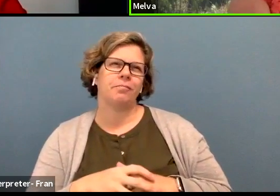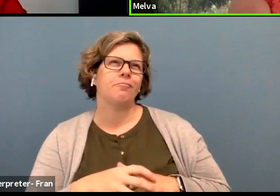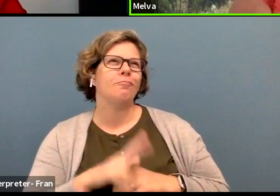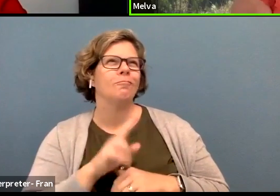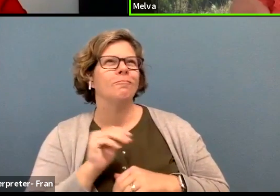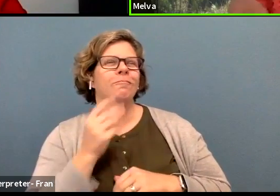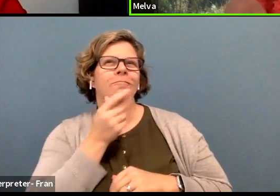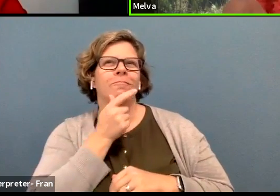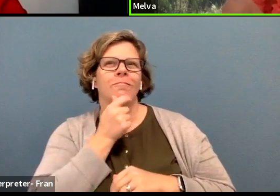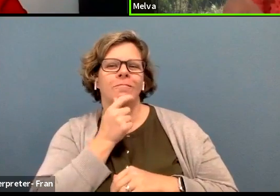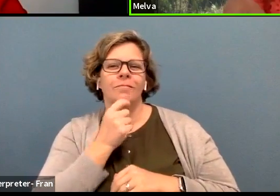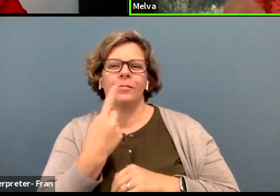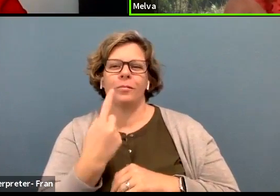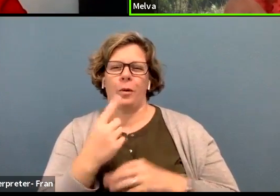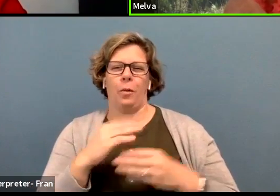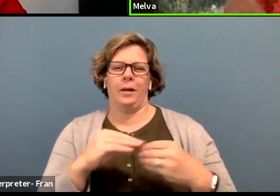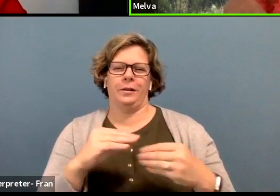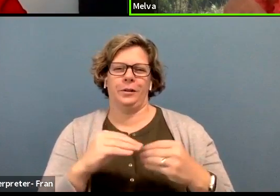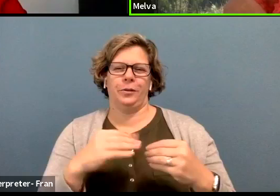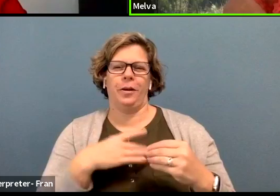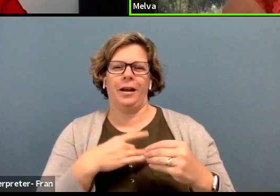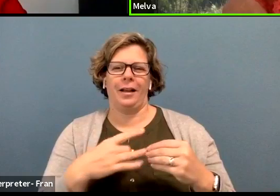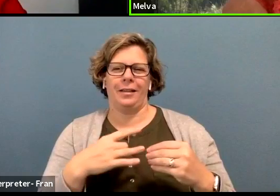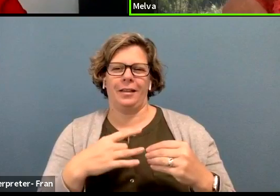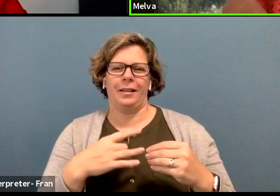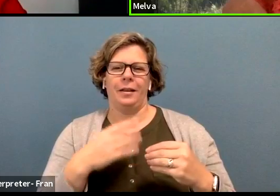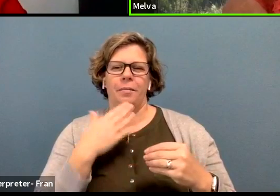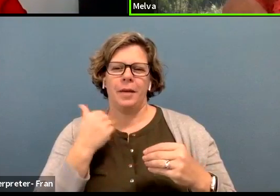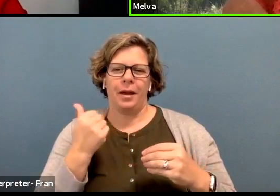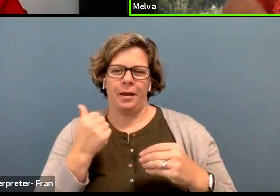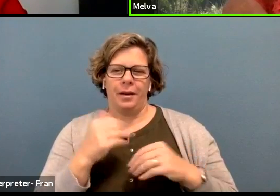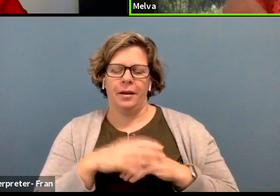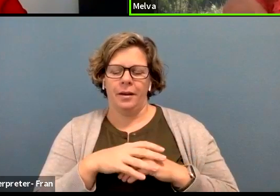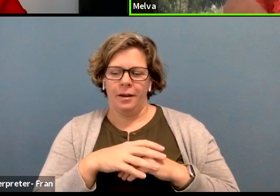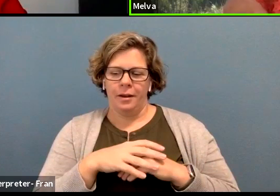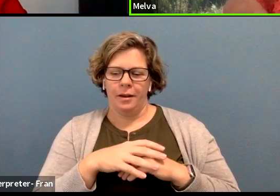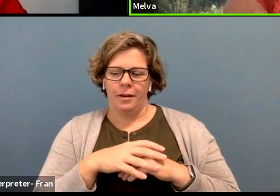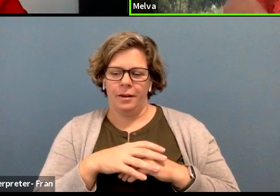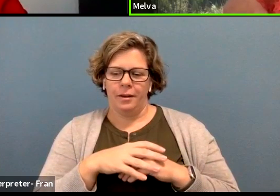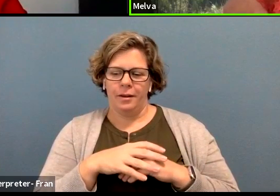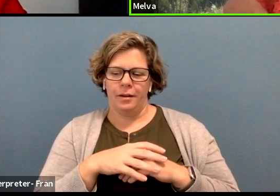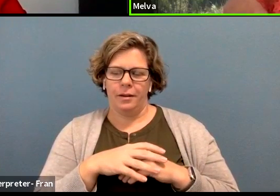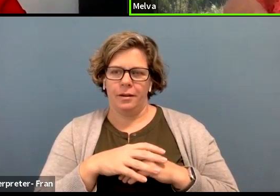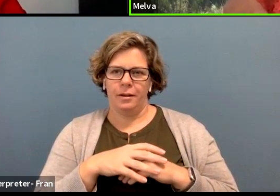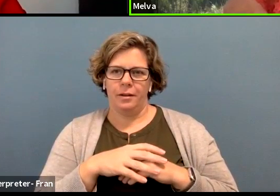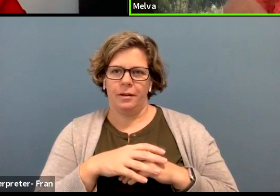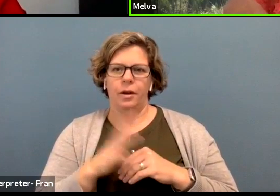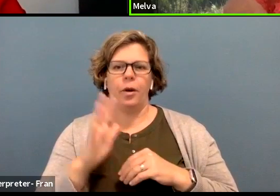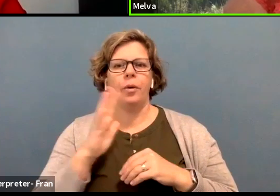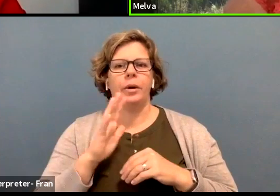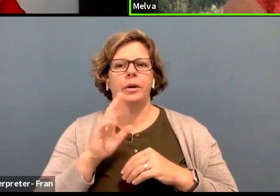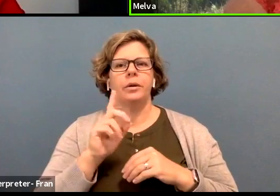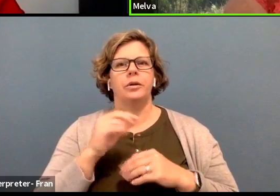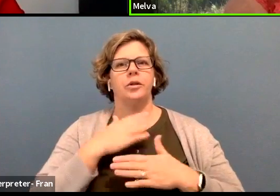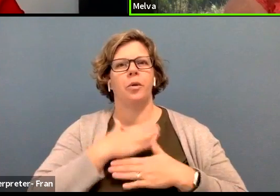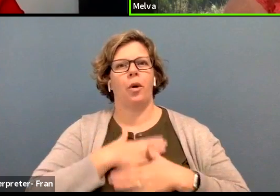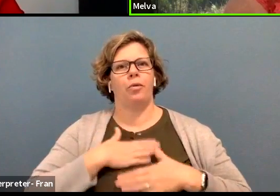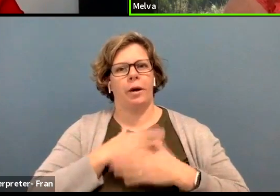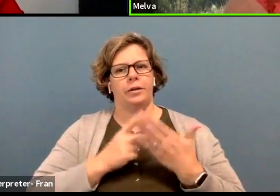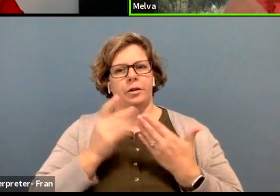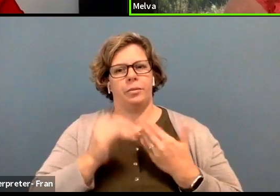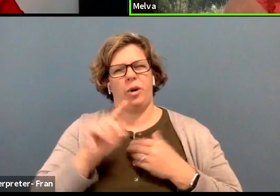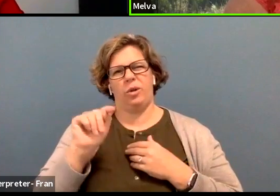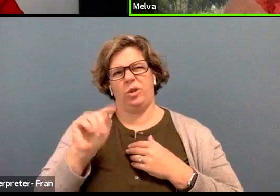think probably one of the stories I like the best is we used to do a recreation program in Twin